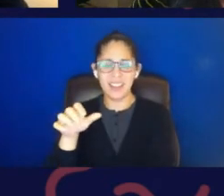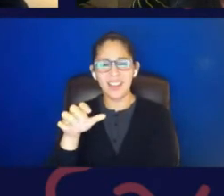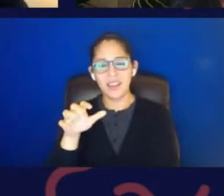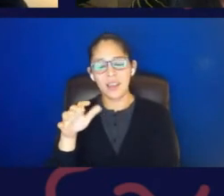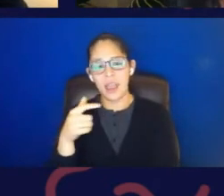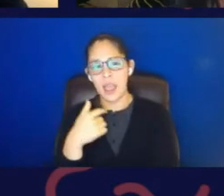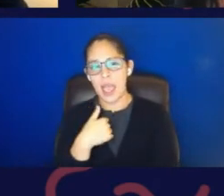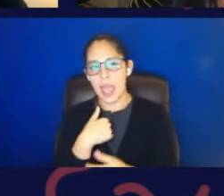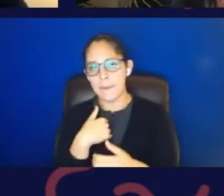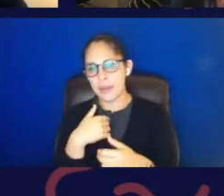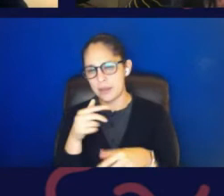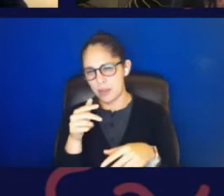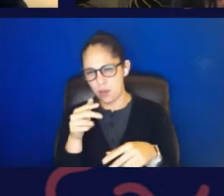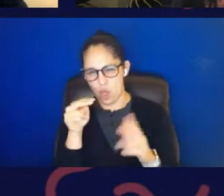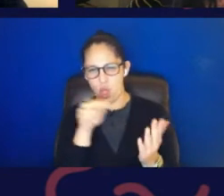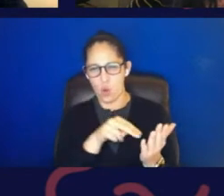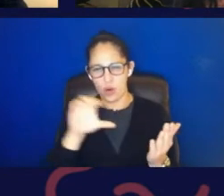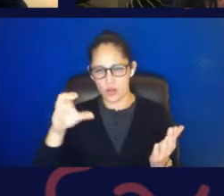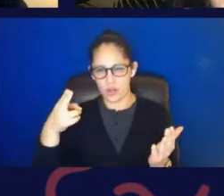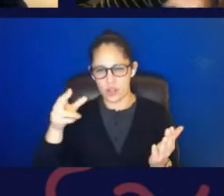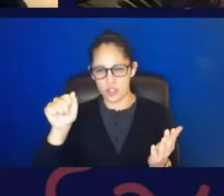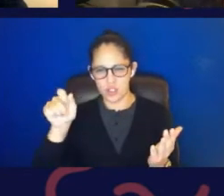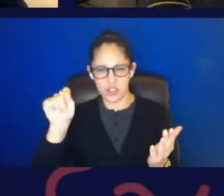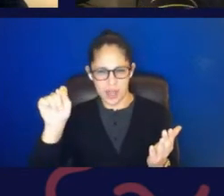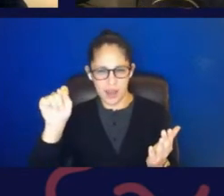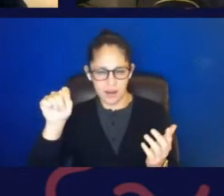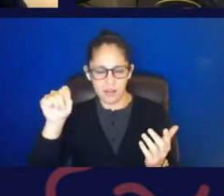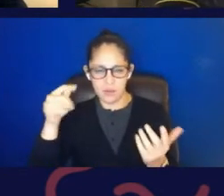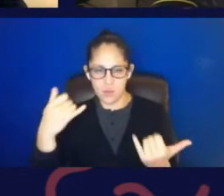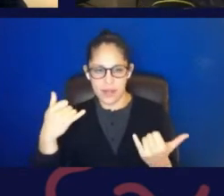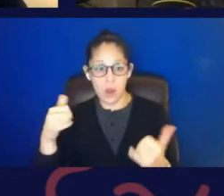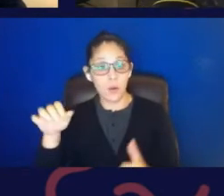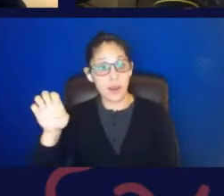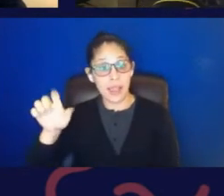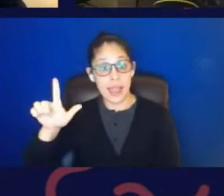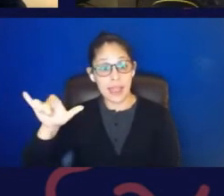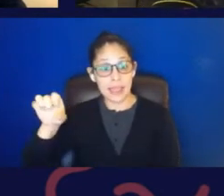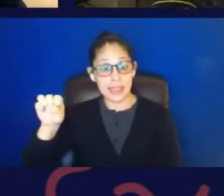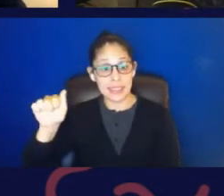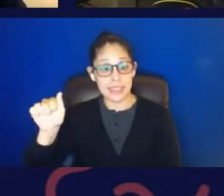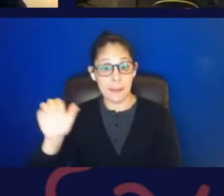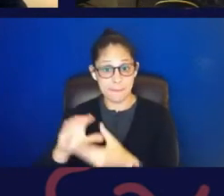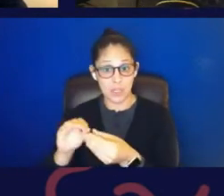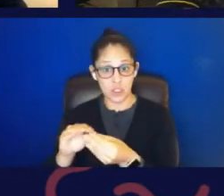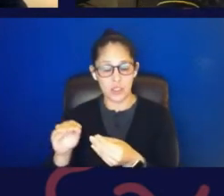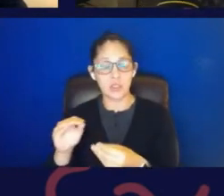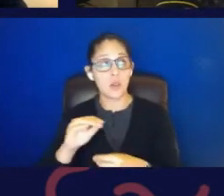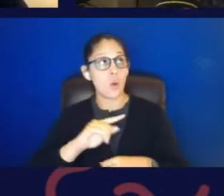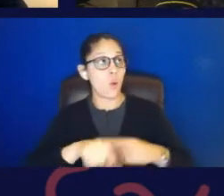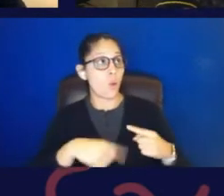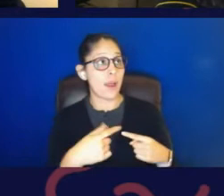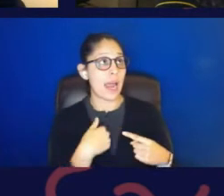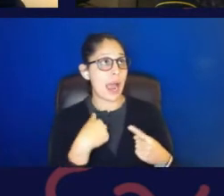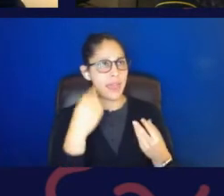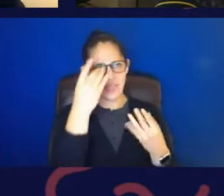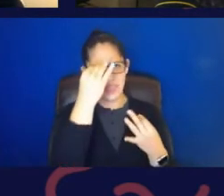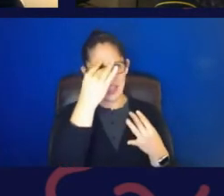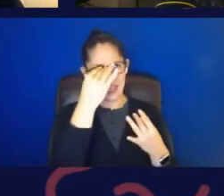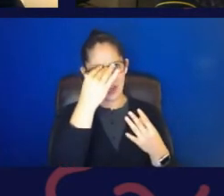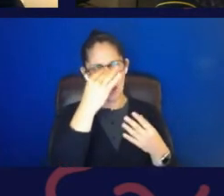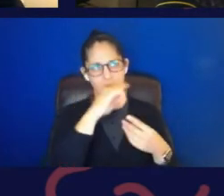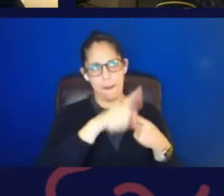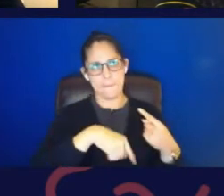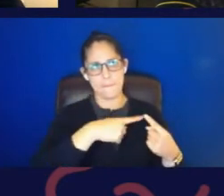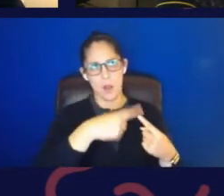in the chat here. So Elisa says, when I think of immigration, I often feel into